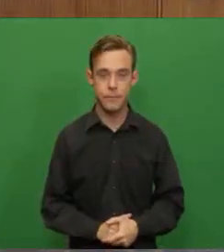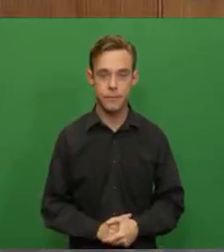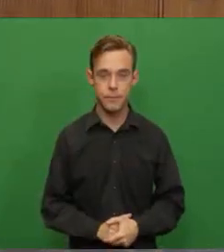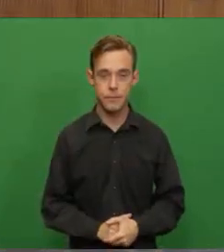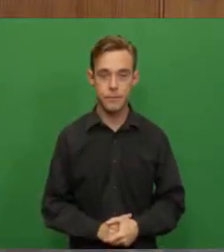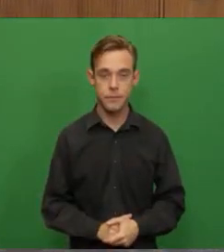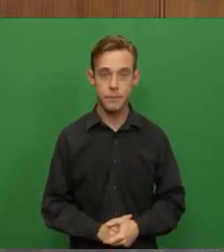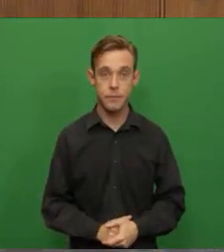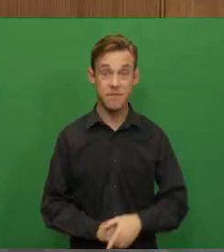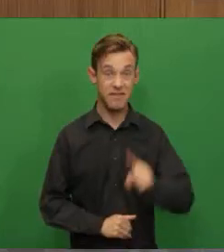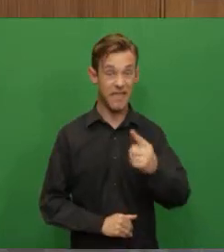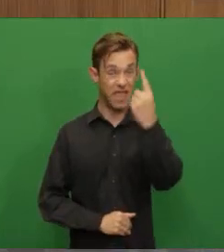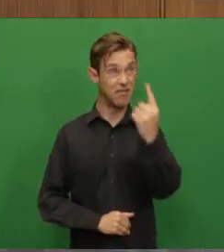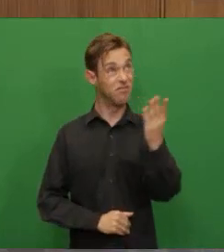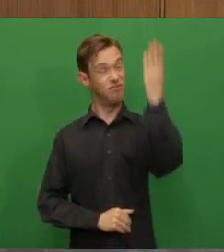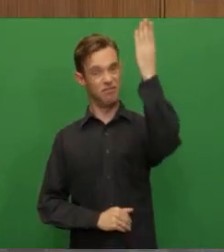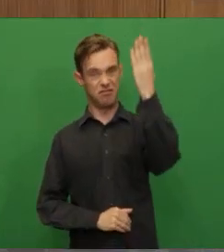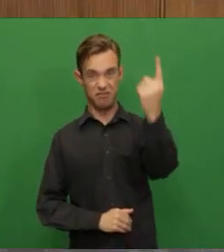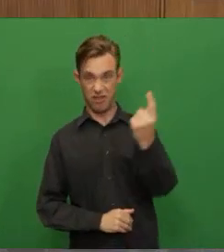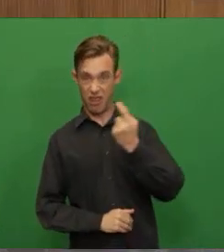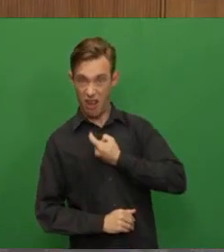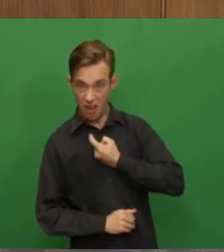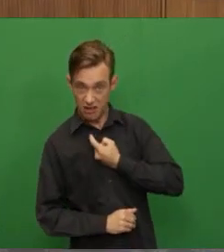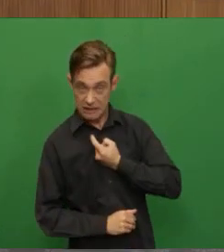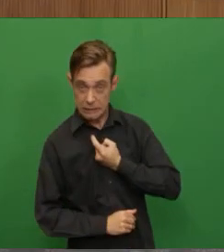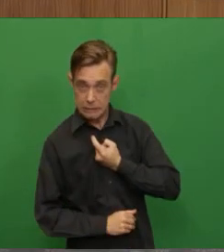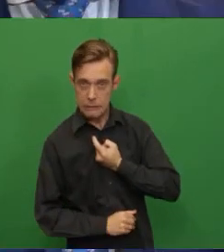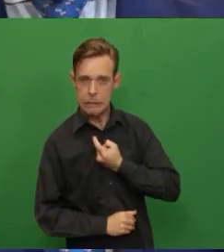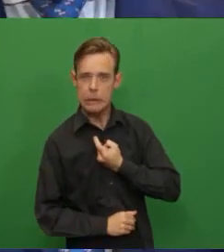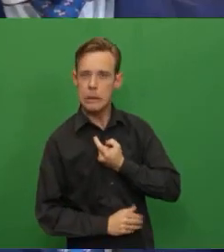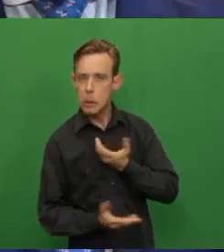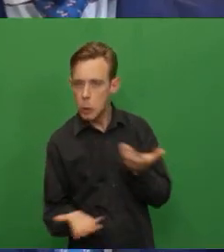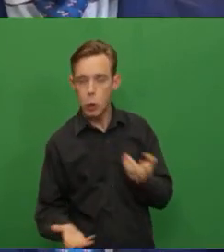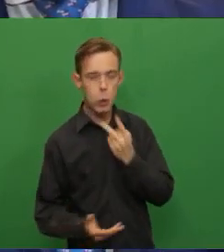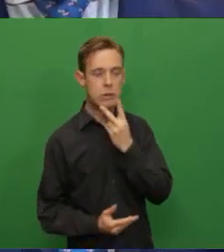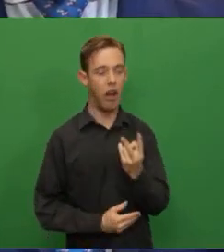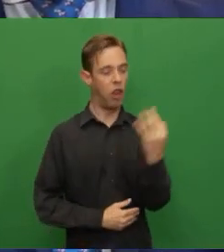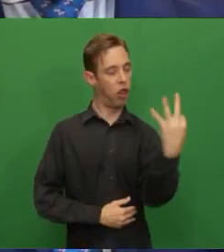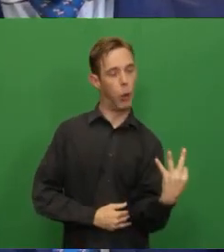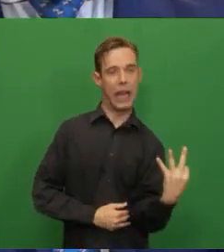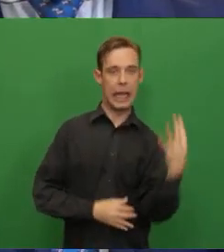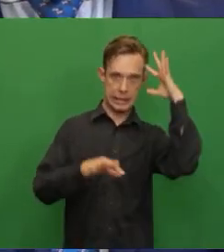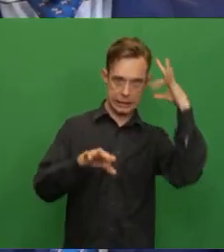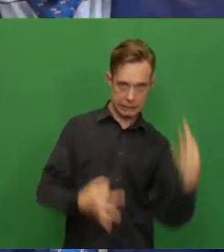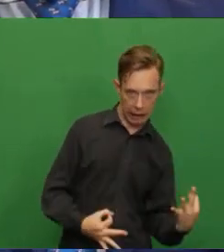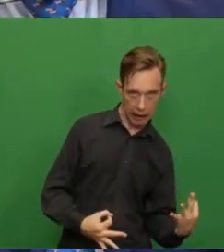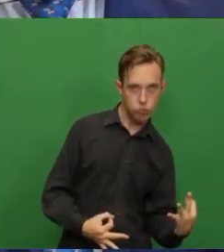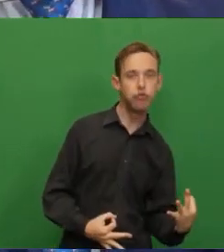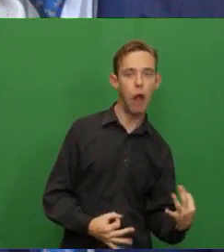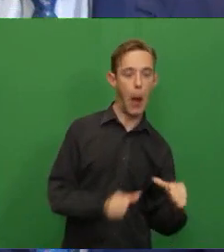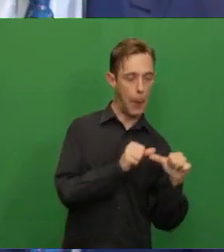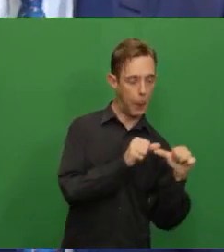Can I first ask an obvious question? Since it was 3-3-all, so I can assume you had the deciding vote.